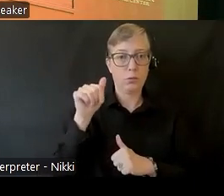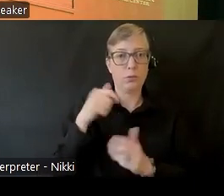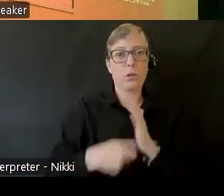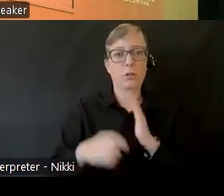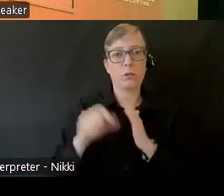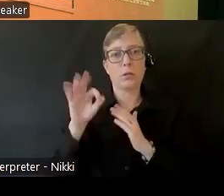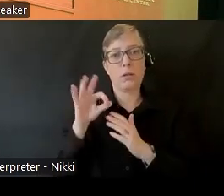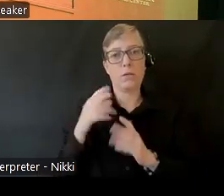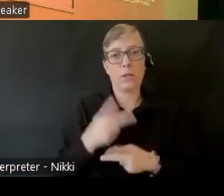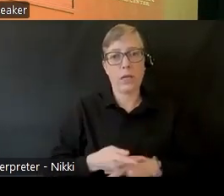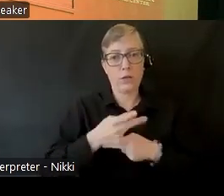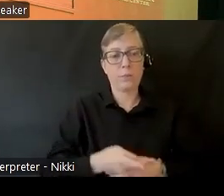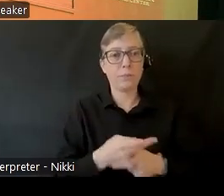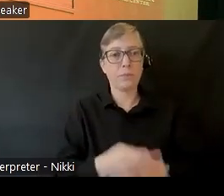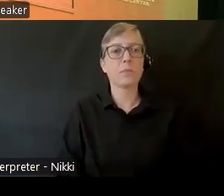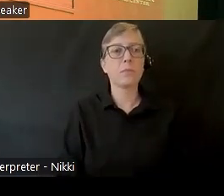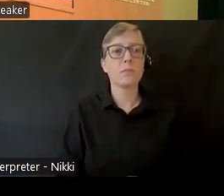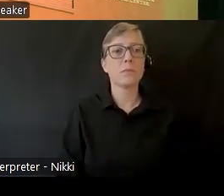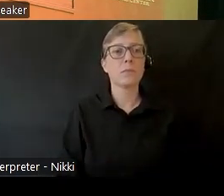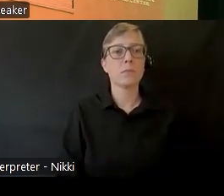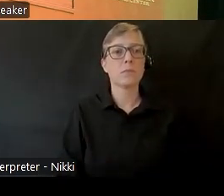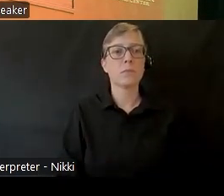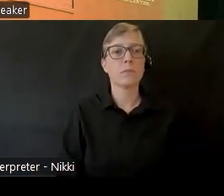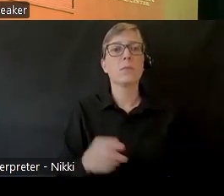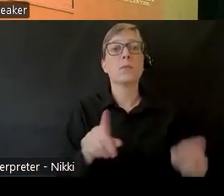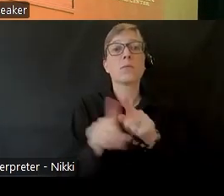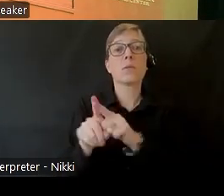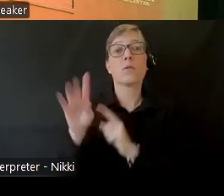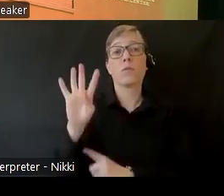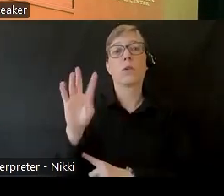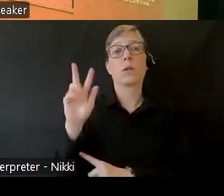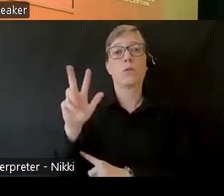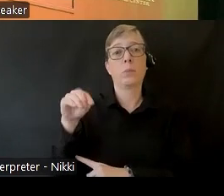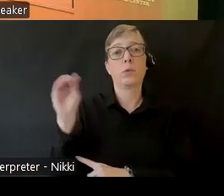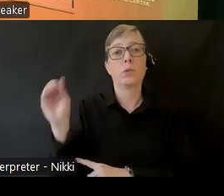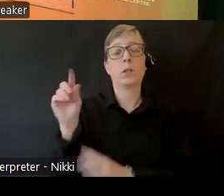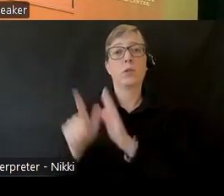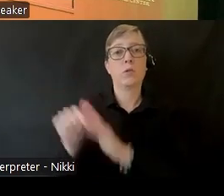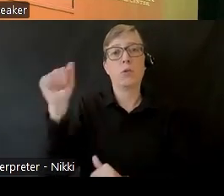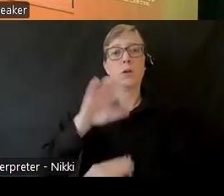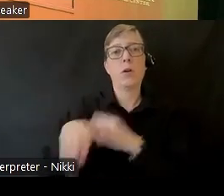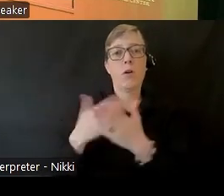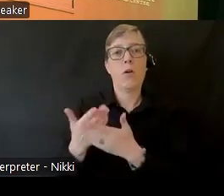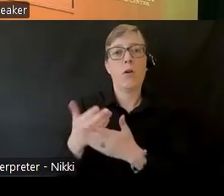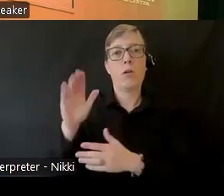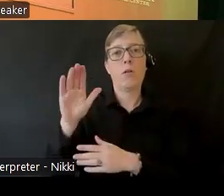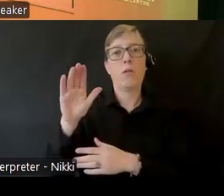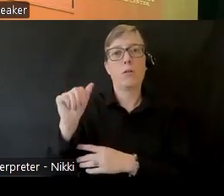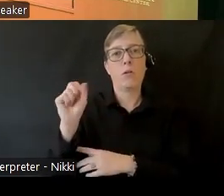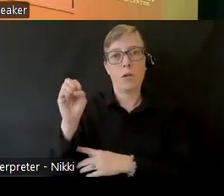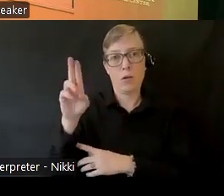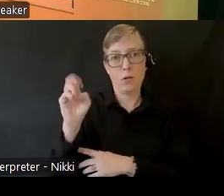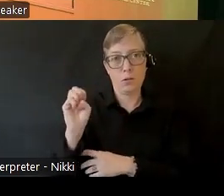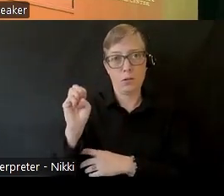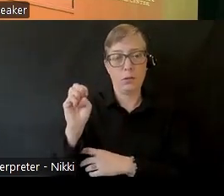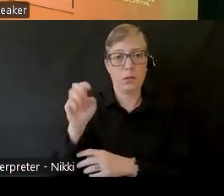And I didn't really show you this, but there's also 43% lower all-cost specialist visits as well. Again, when I say specialist, I'm excluding